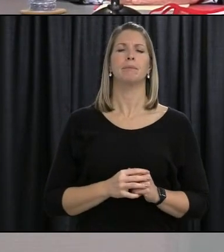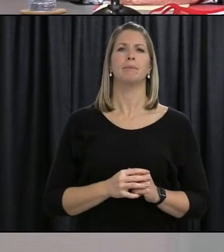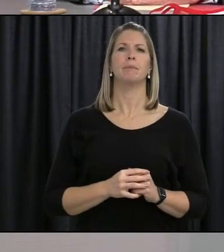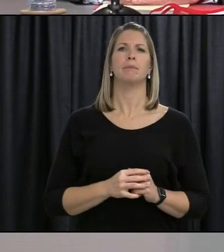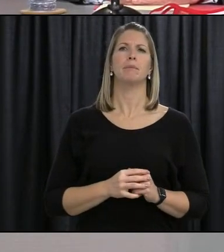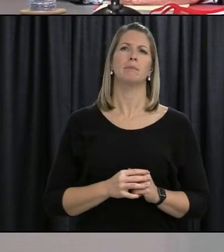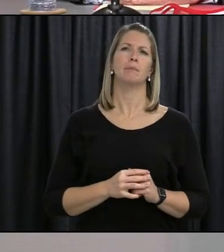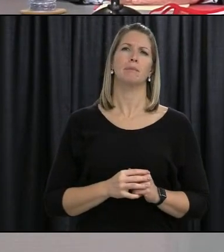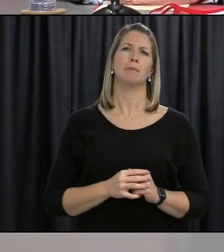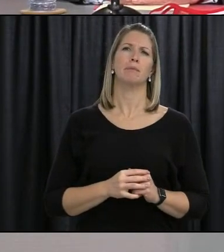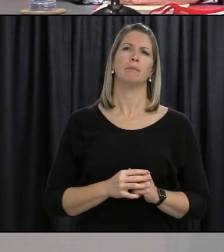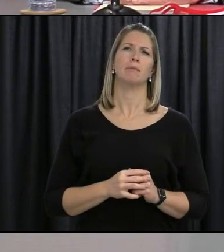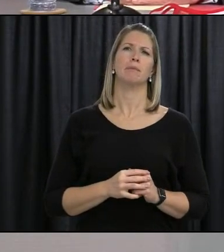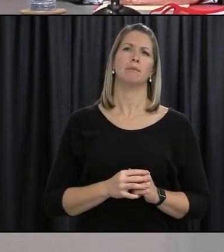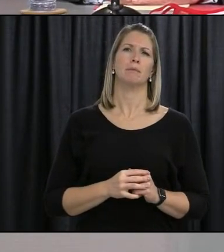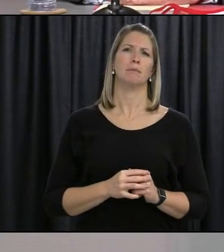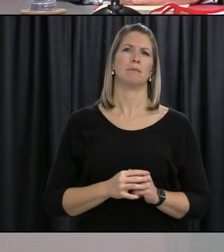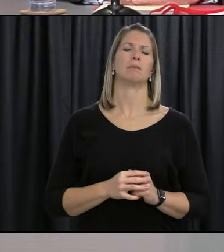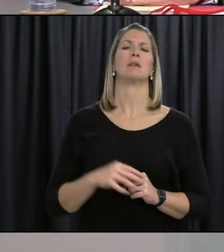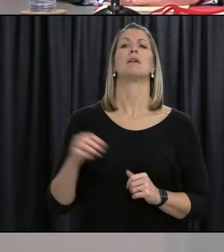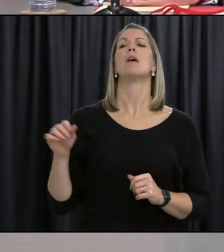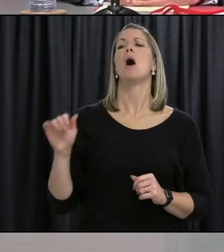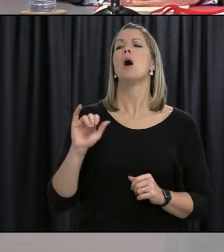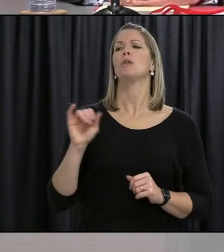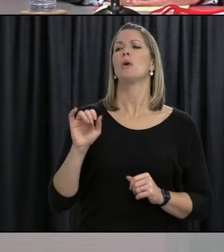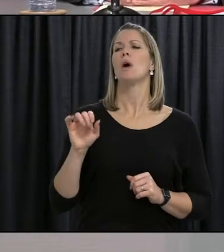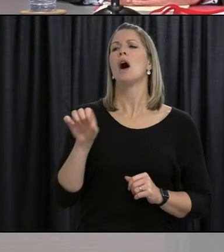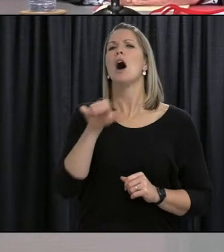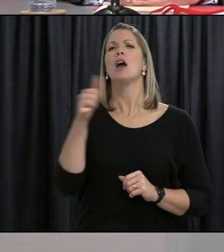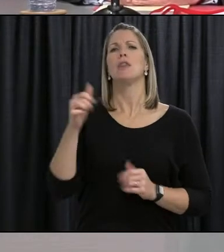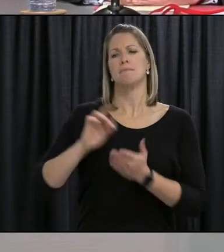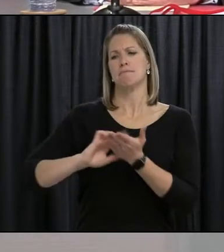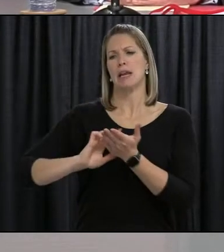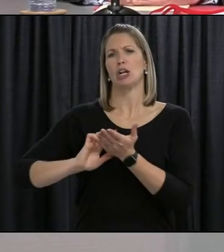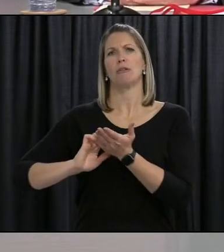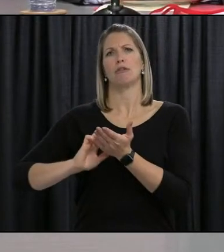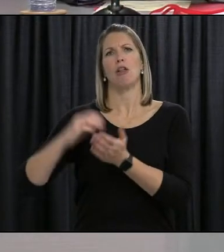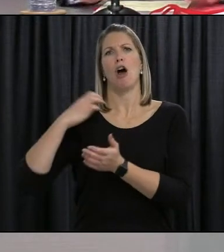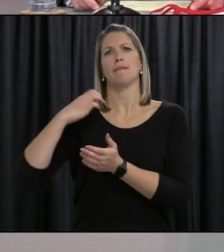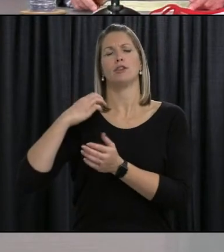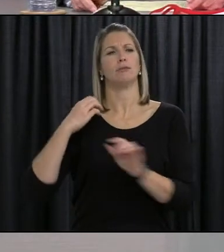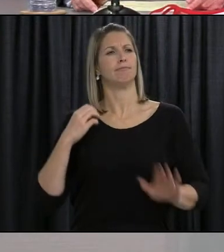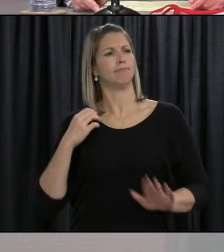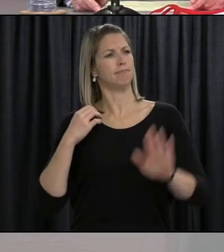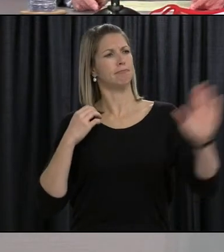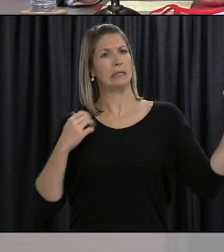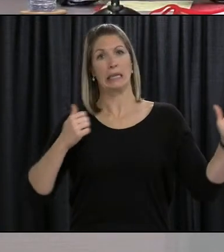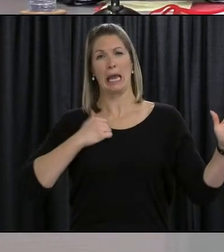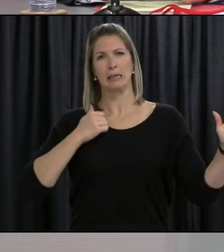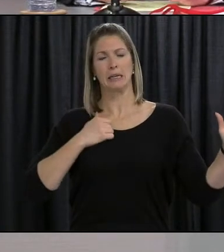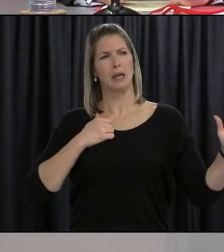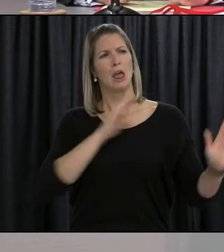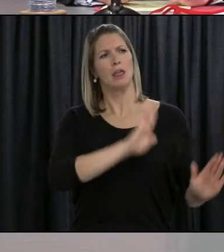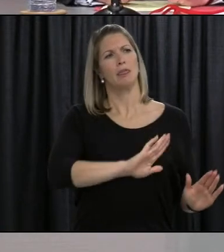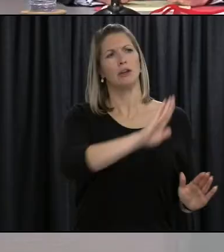Atlantic jurisdiction and even across the country, what's the largest concern that's being brought forward?